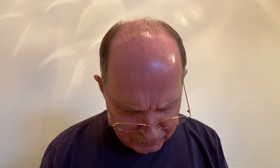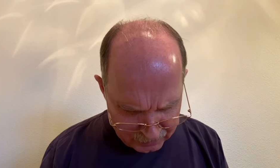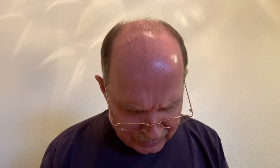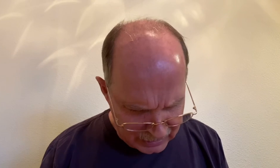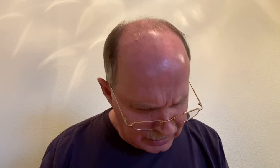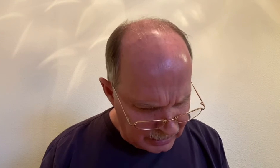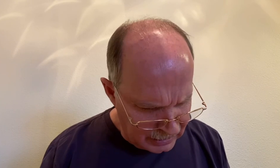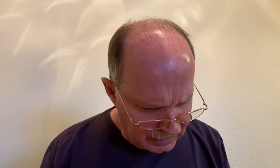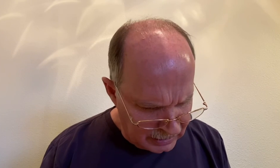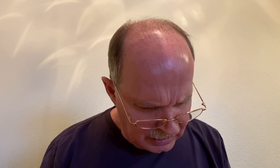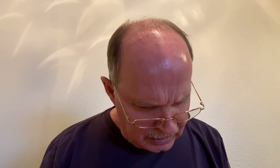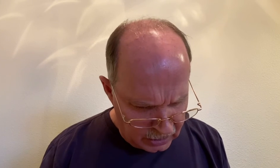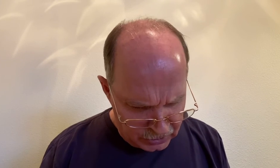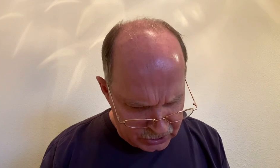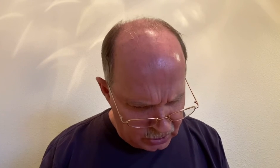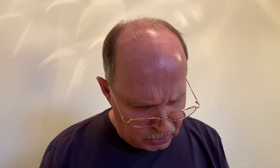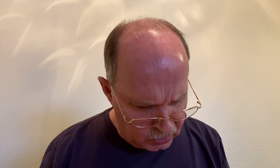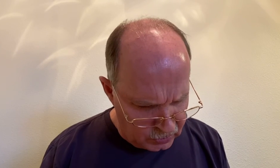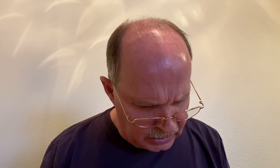also